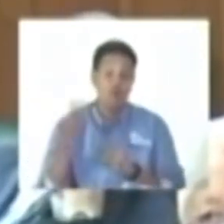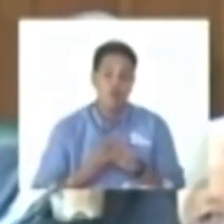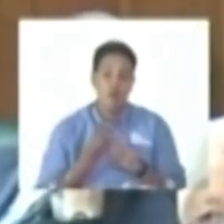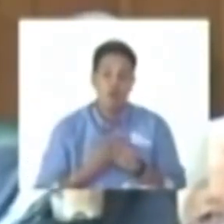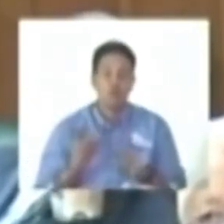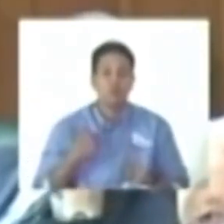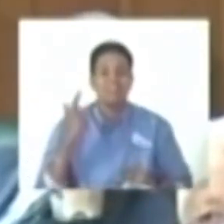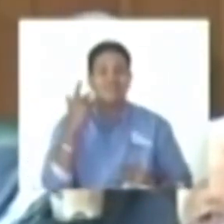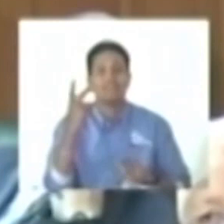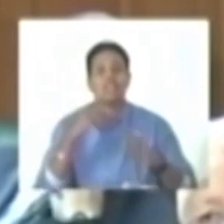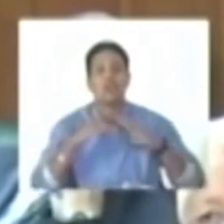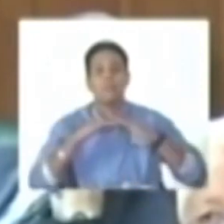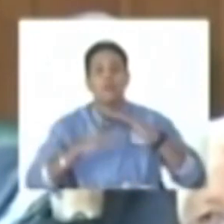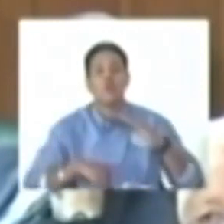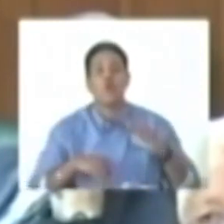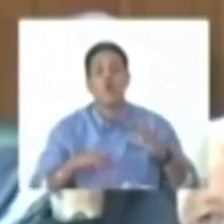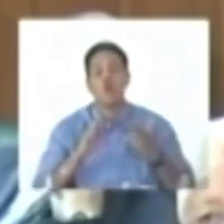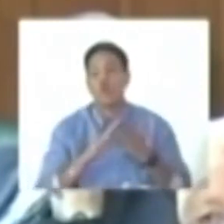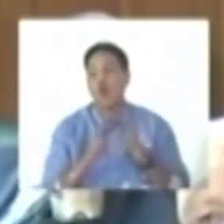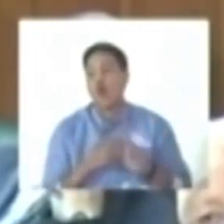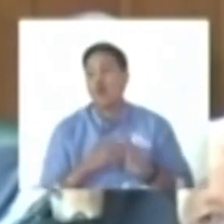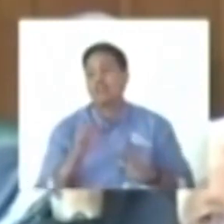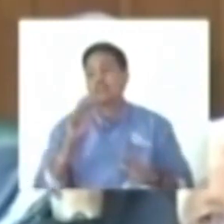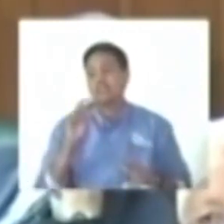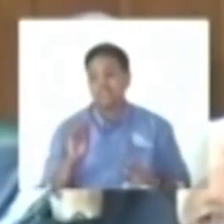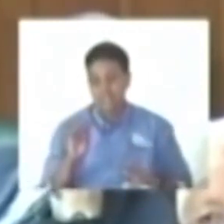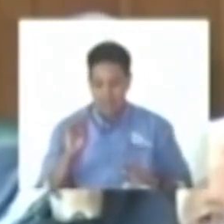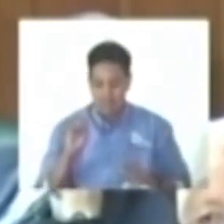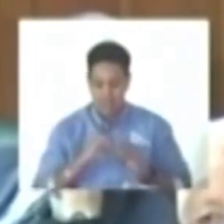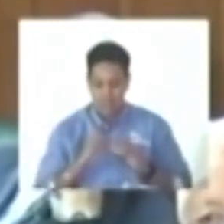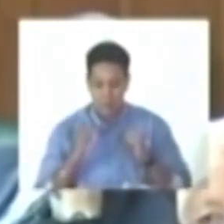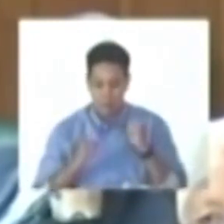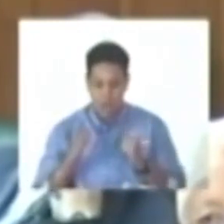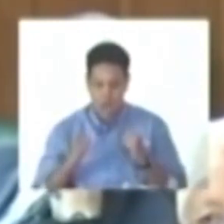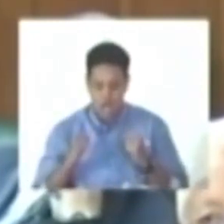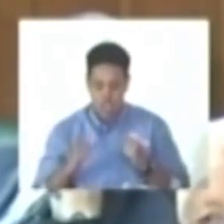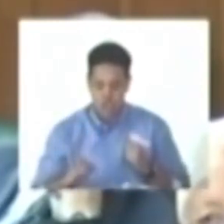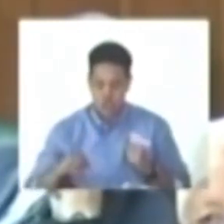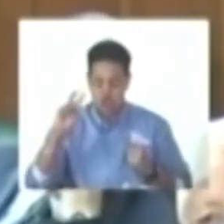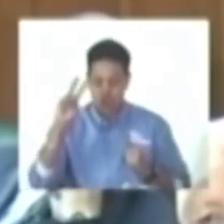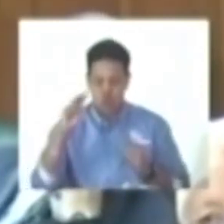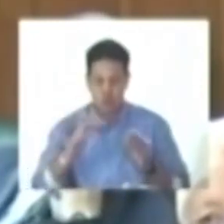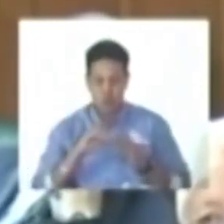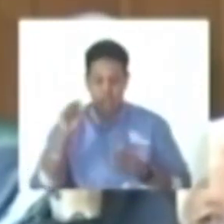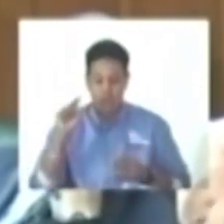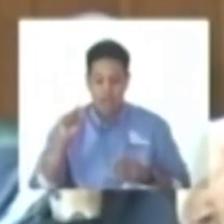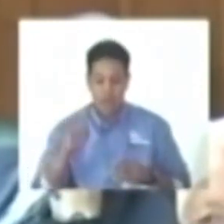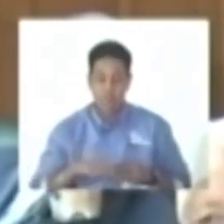have seen below threshold numbers. 37 cases in March, 2